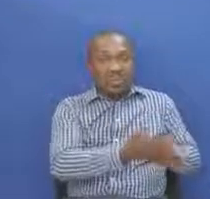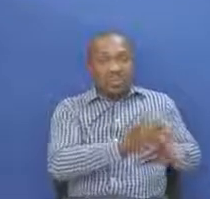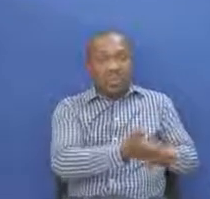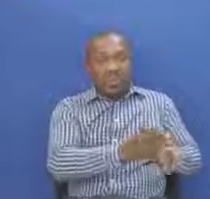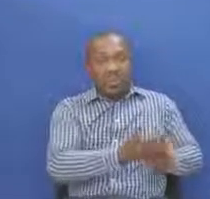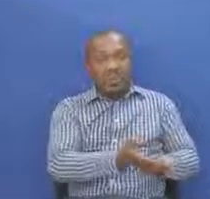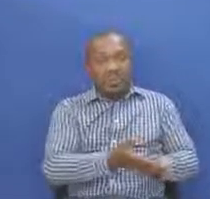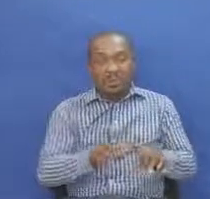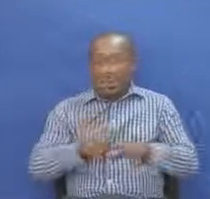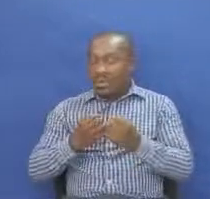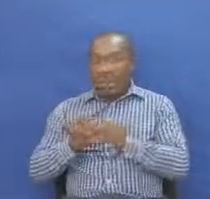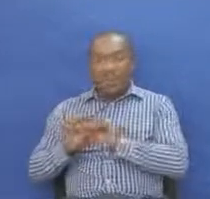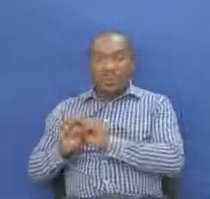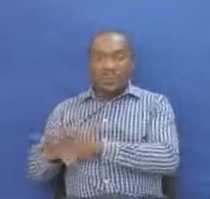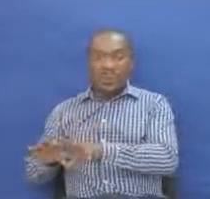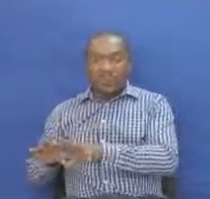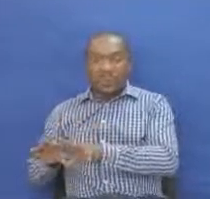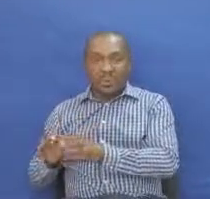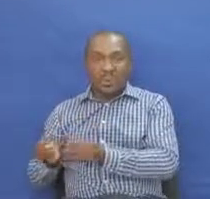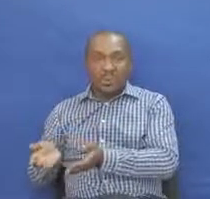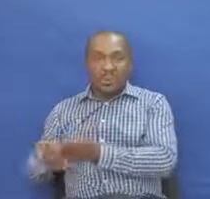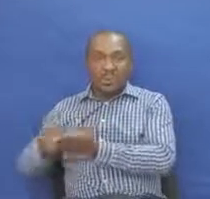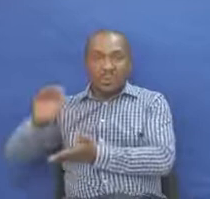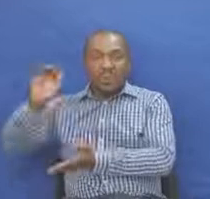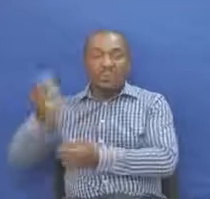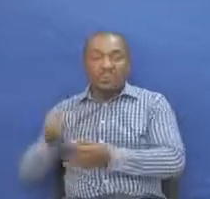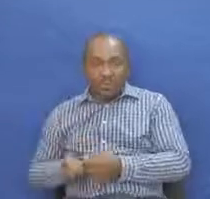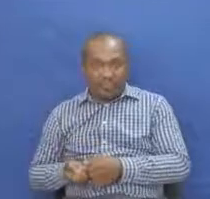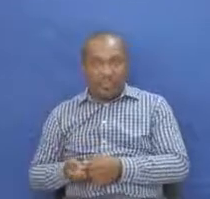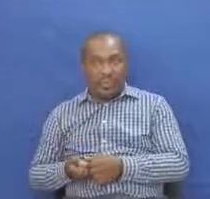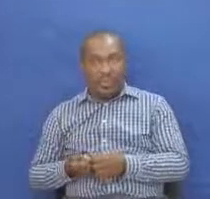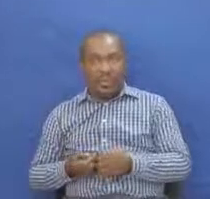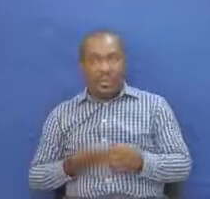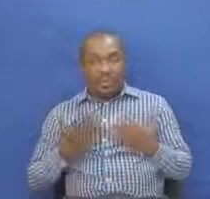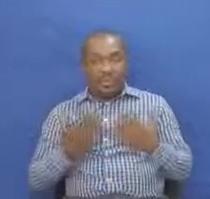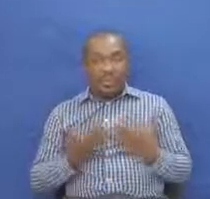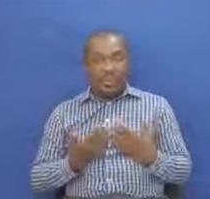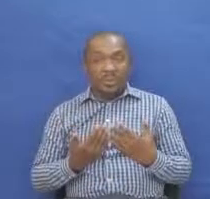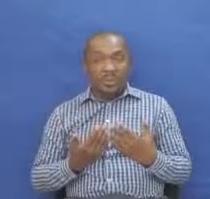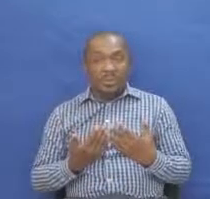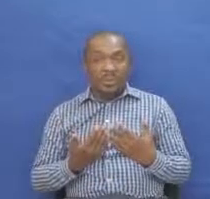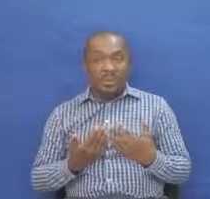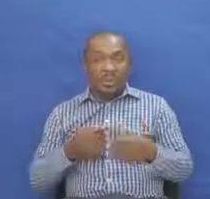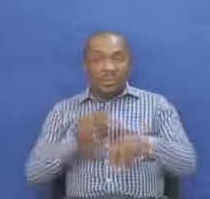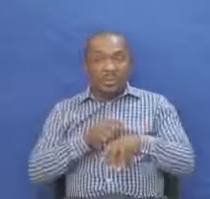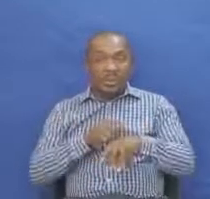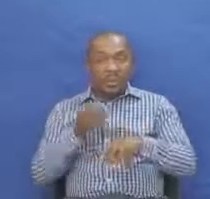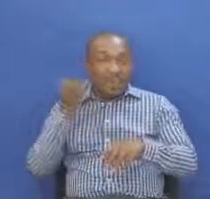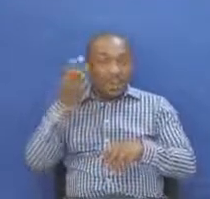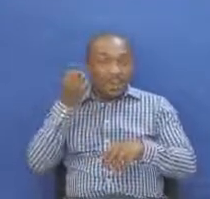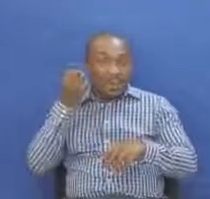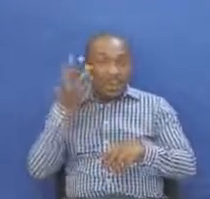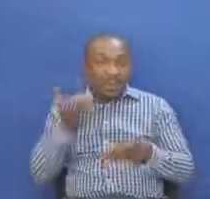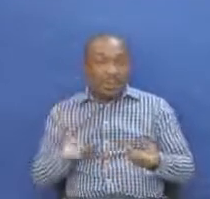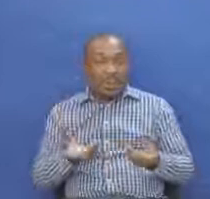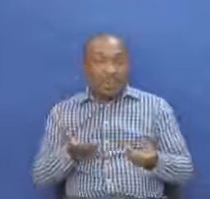which increase tend to be very lower than the number of cells which decrease. Why? Because during illness,